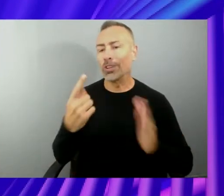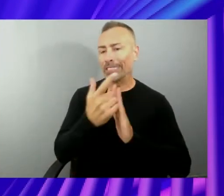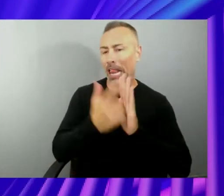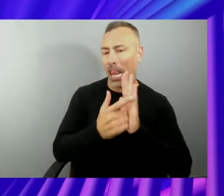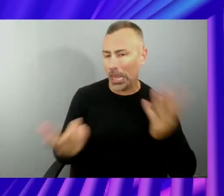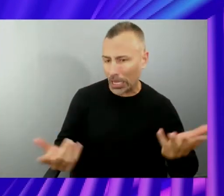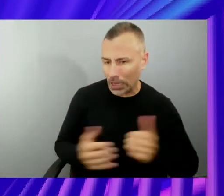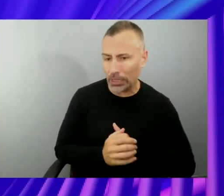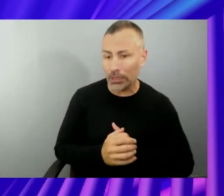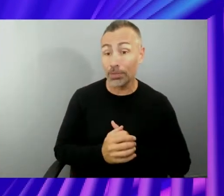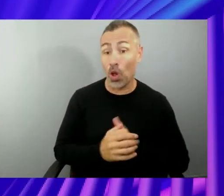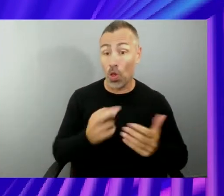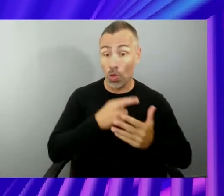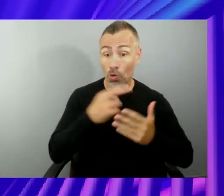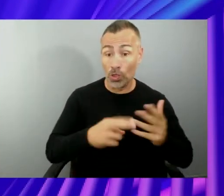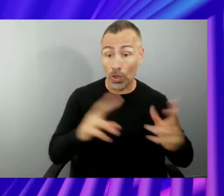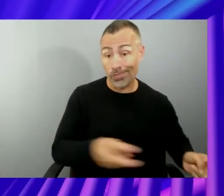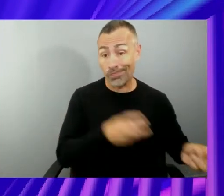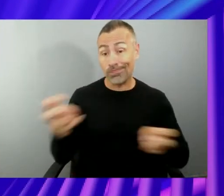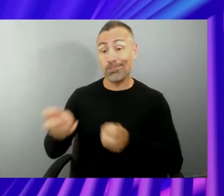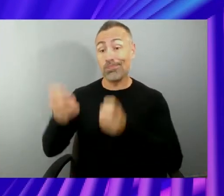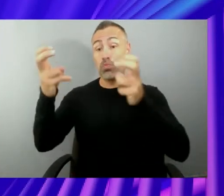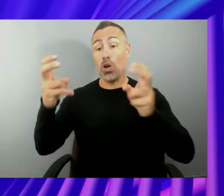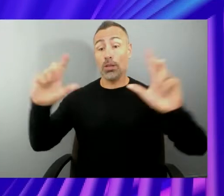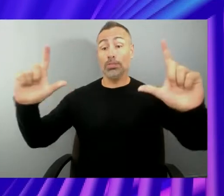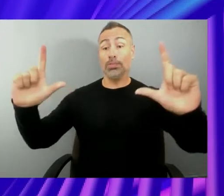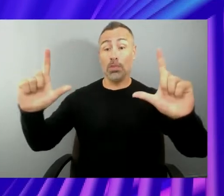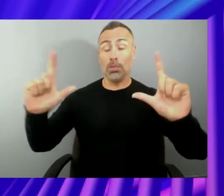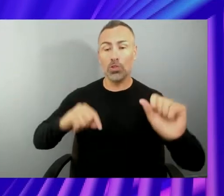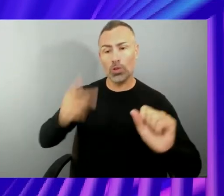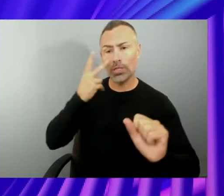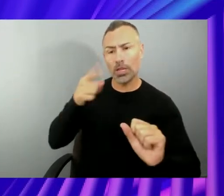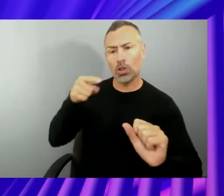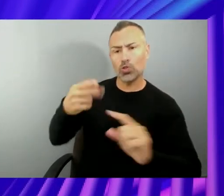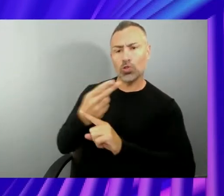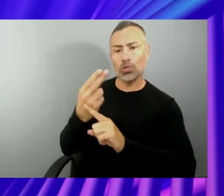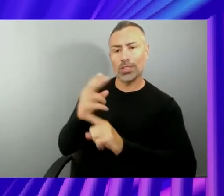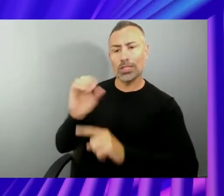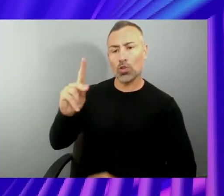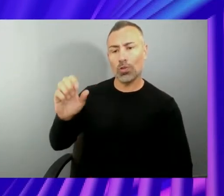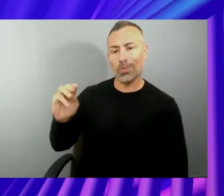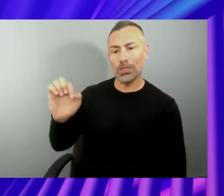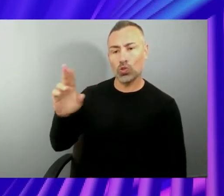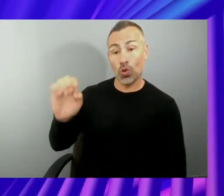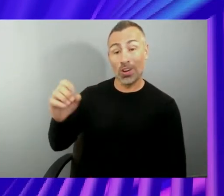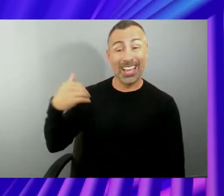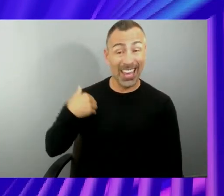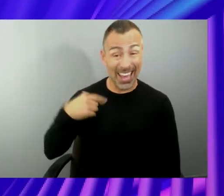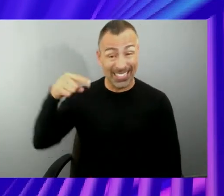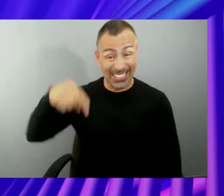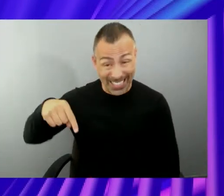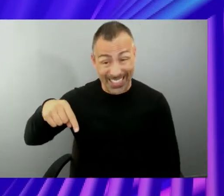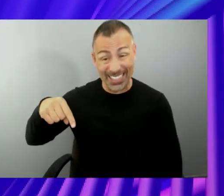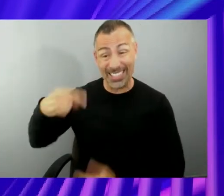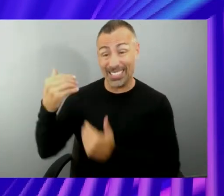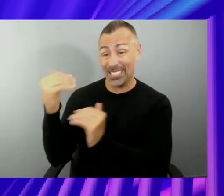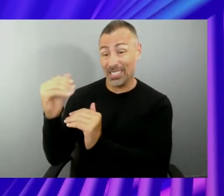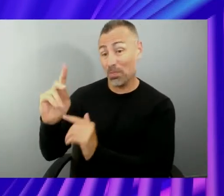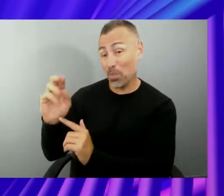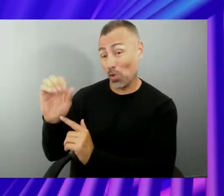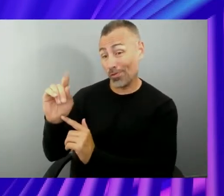you're using this open source package that has this parameter in some exploitable way, and we can show you actually how it comes from your code